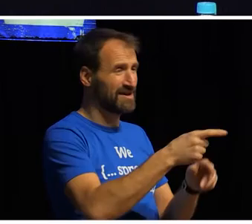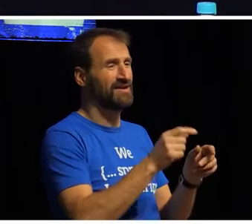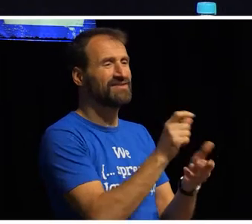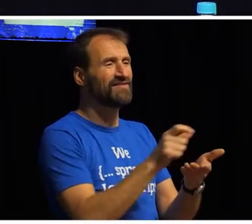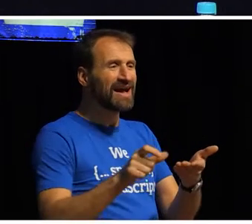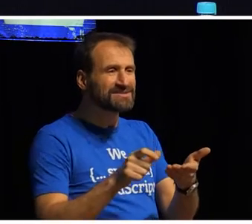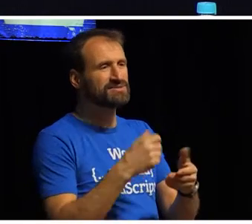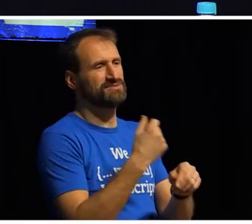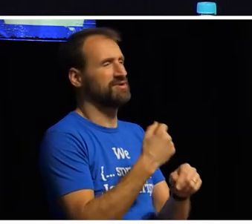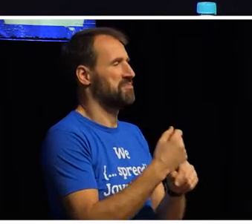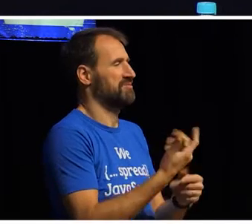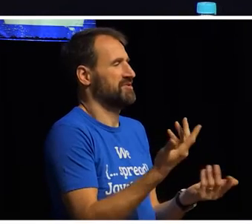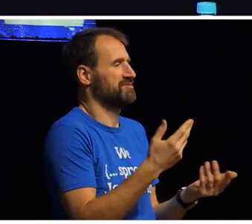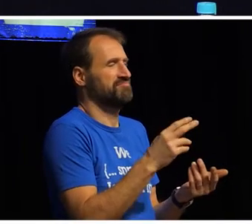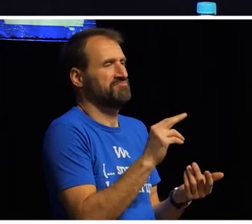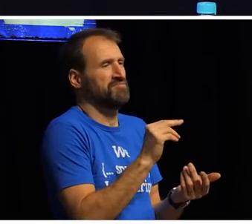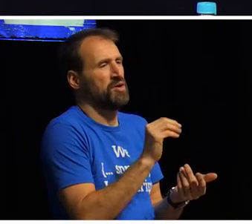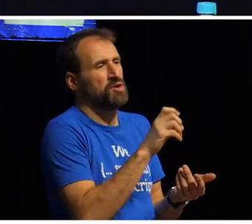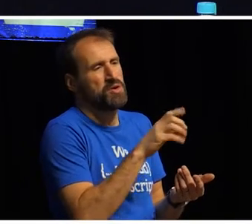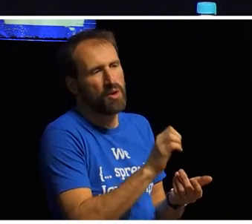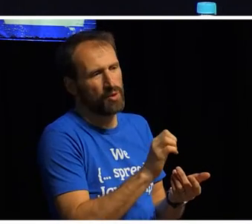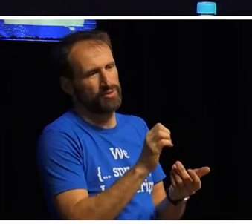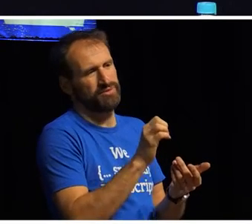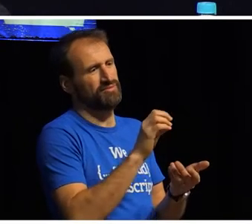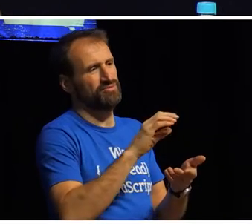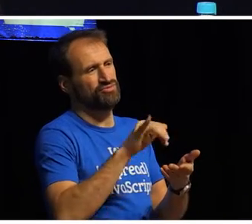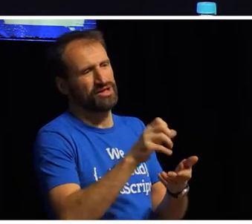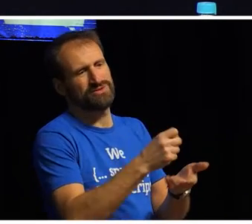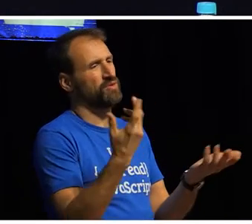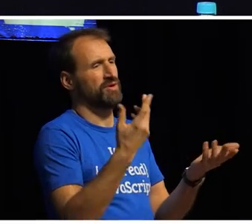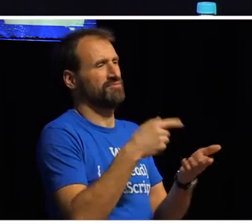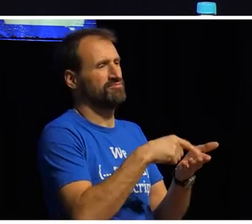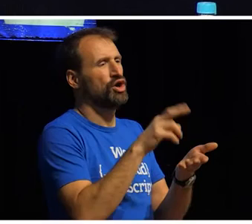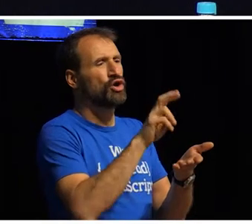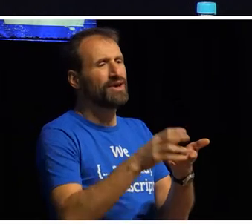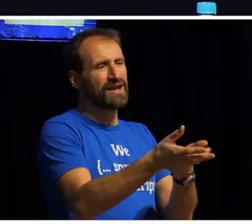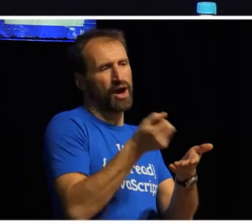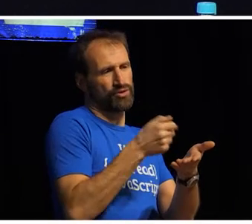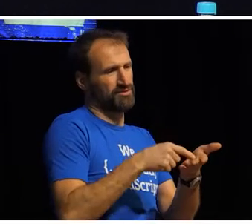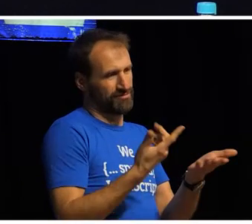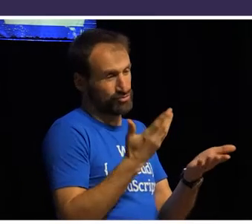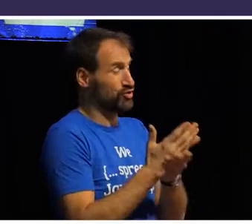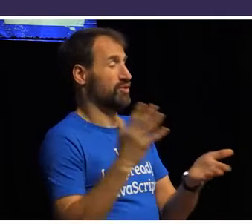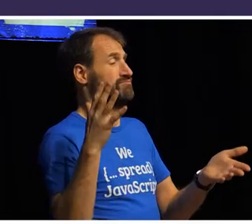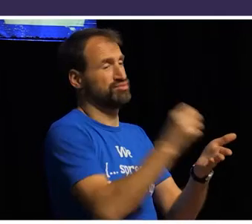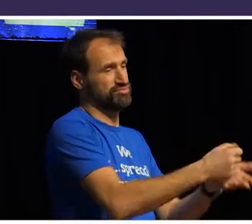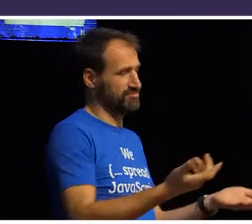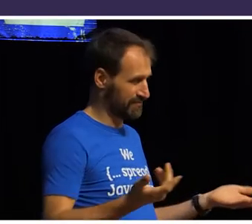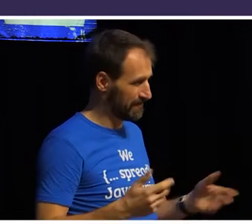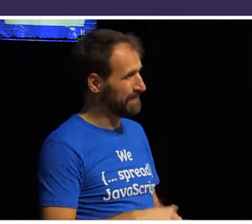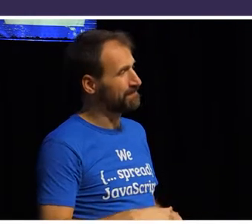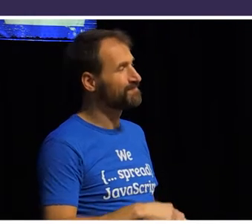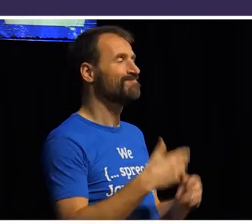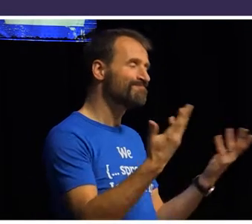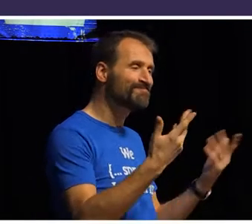lightweight apps and those could have vulnerabilities so those are that's kind of setting the stage and most of the time not gonna spend in presentation but what we're